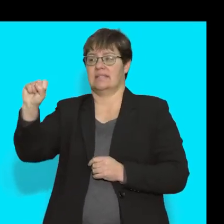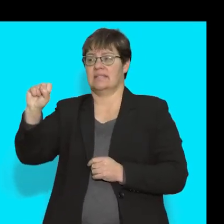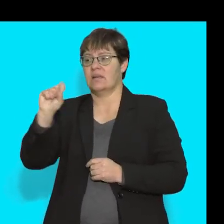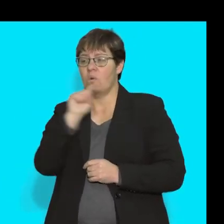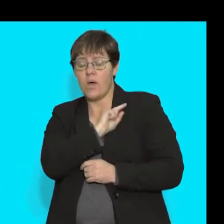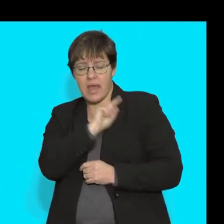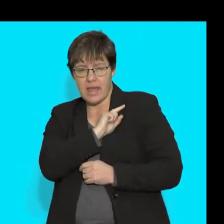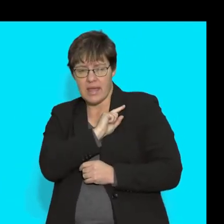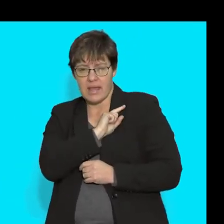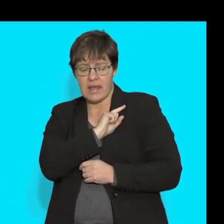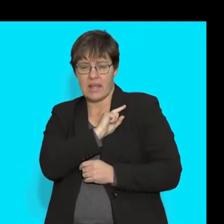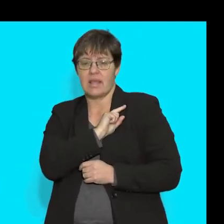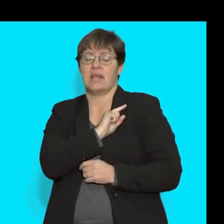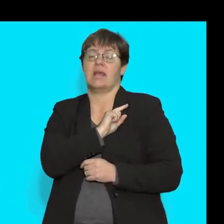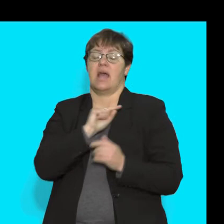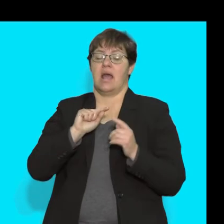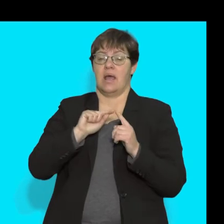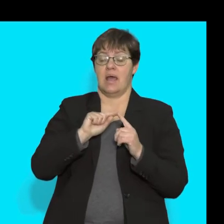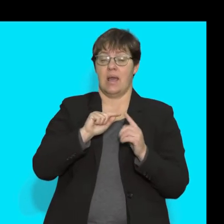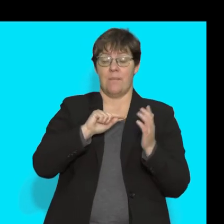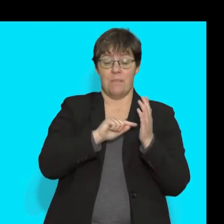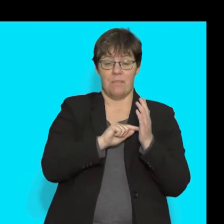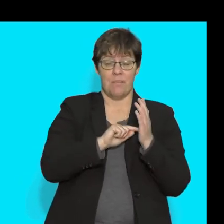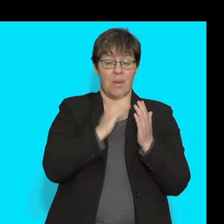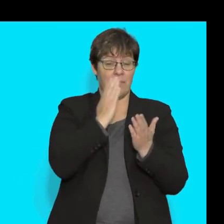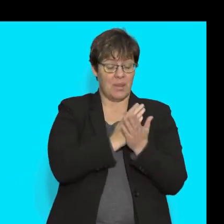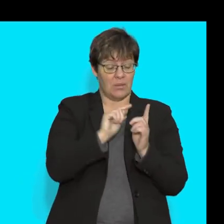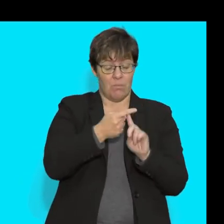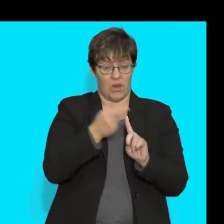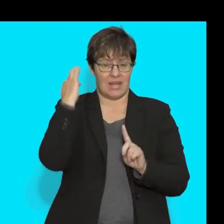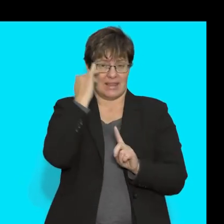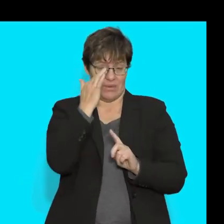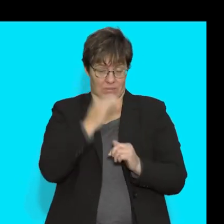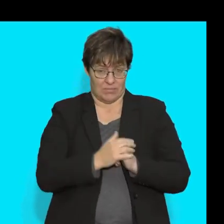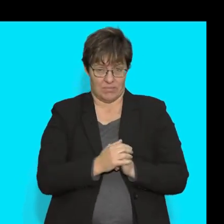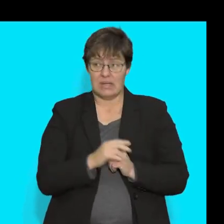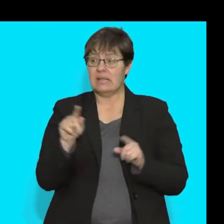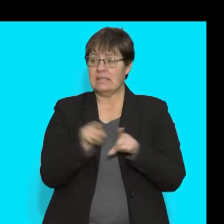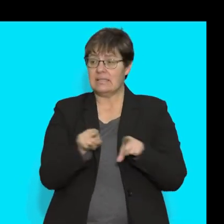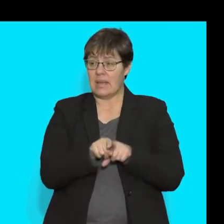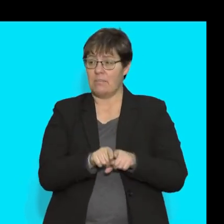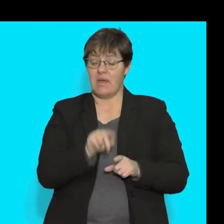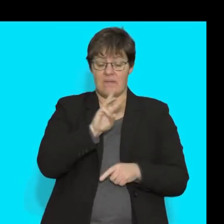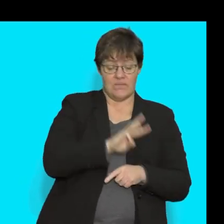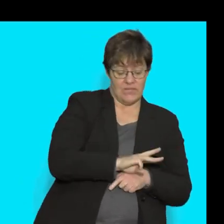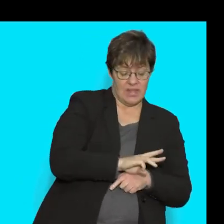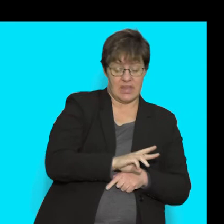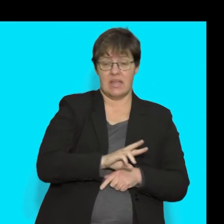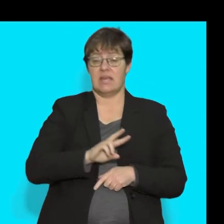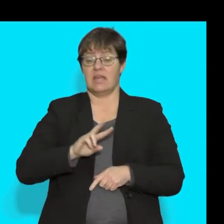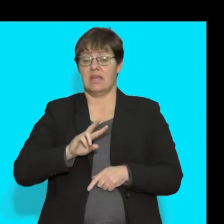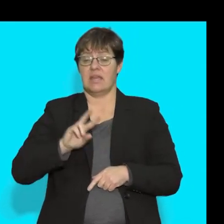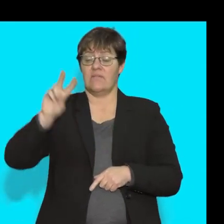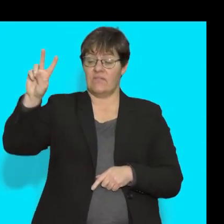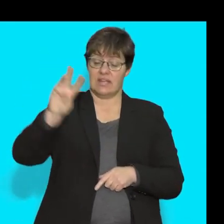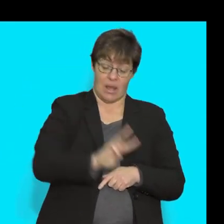of midpoint theorem. I also know that my VW is going